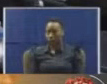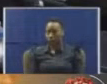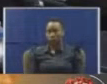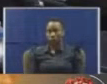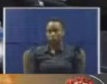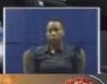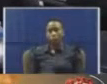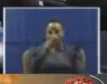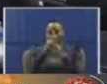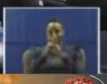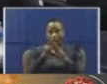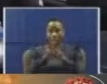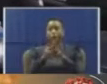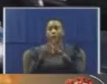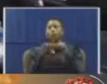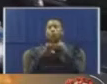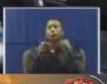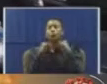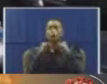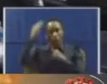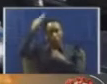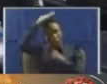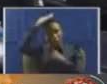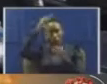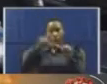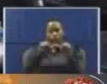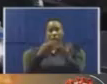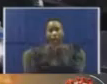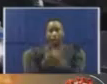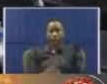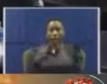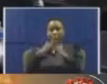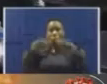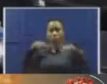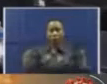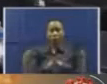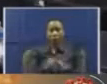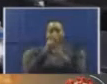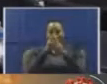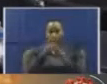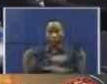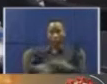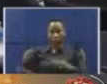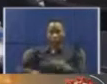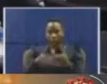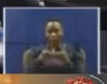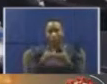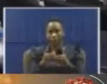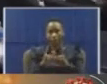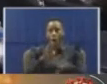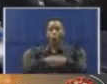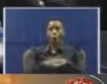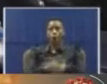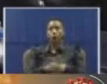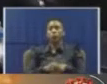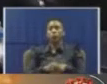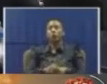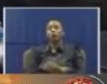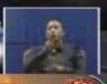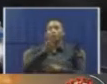Honorable Meshoe, le ka tswela pele re. House Chairperson, Honorable President and members, on the 25th